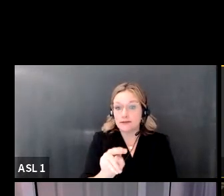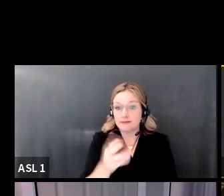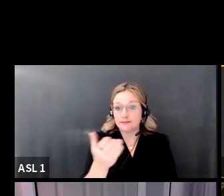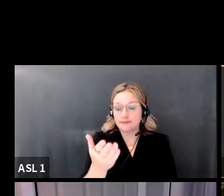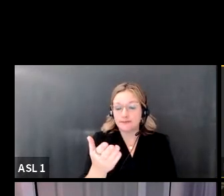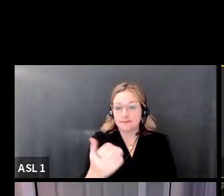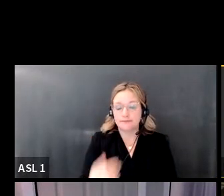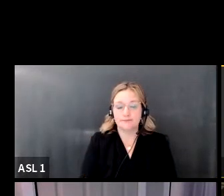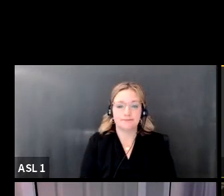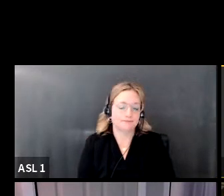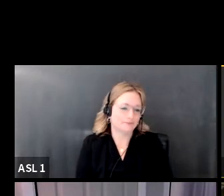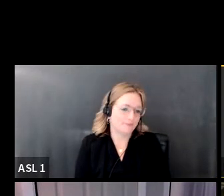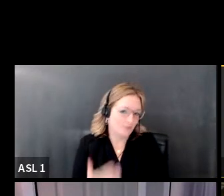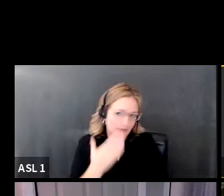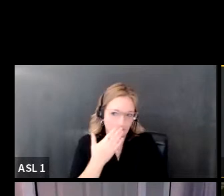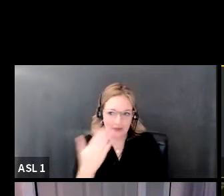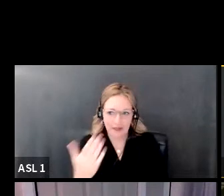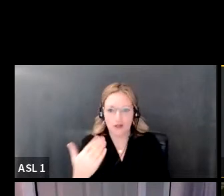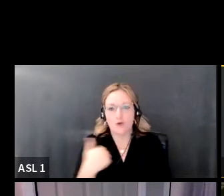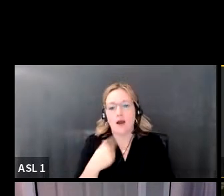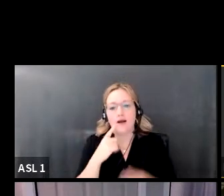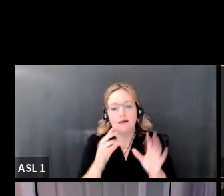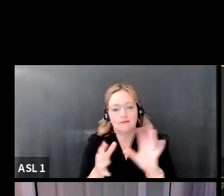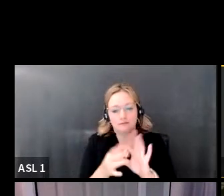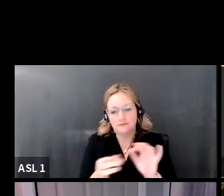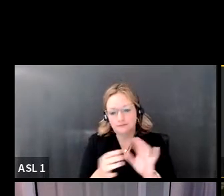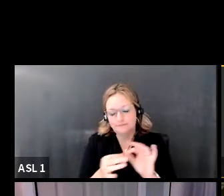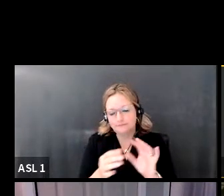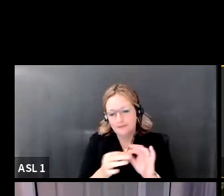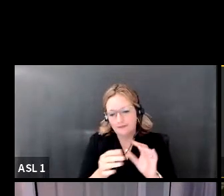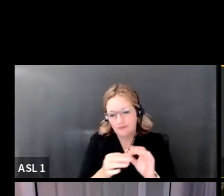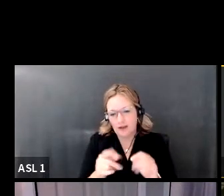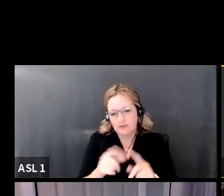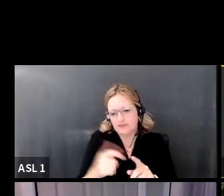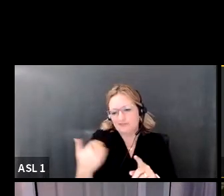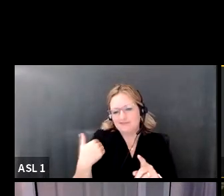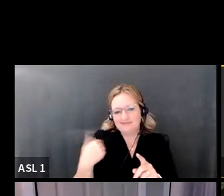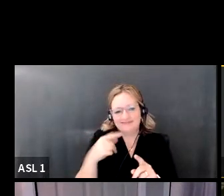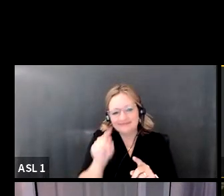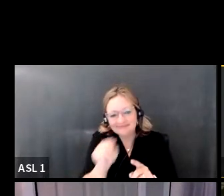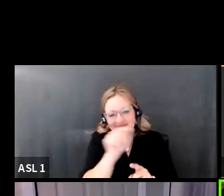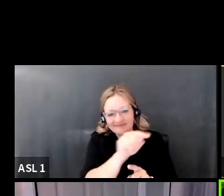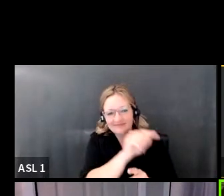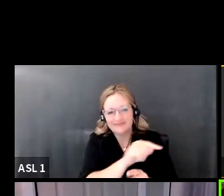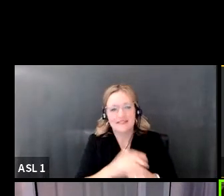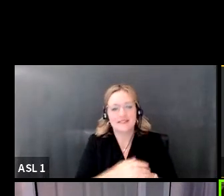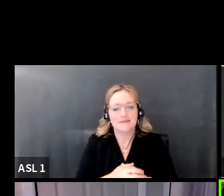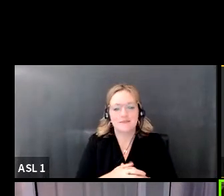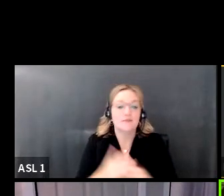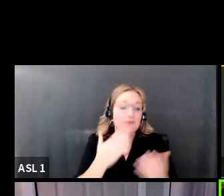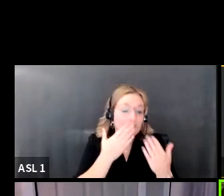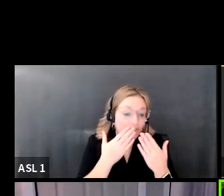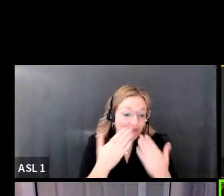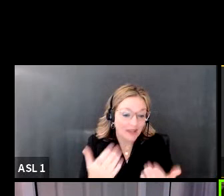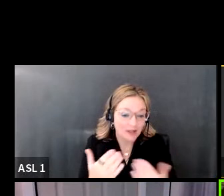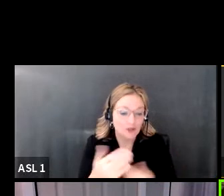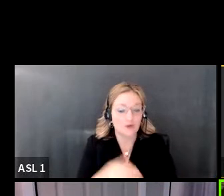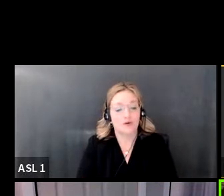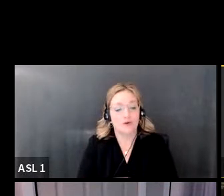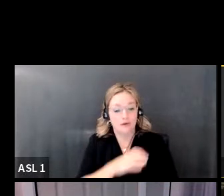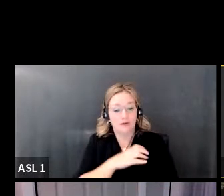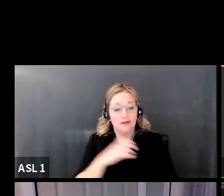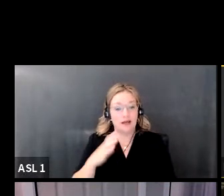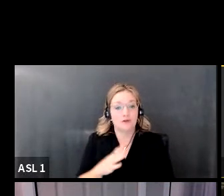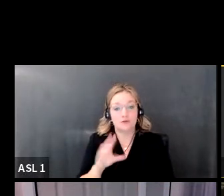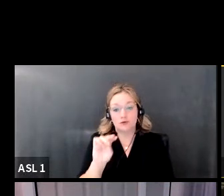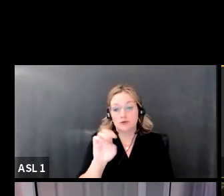on my two uh board colleagues previous comments here and uh councilman thank you for your delegation